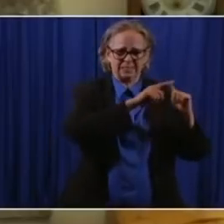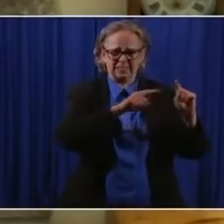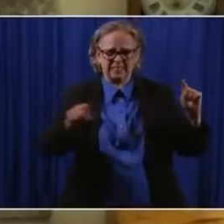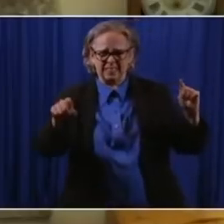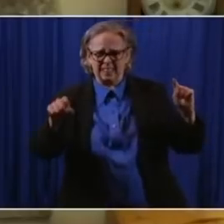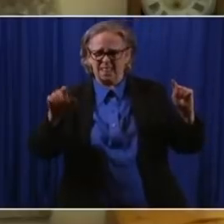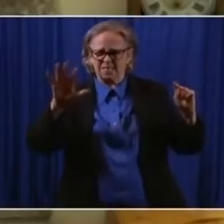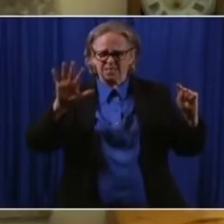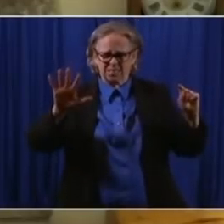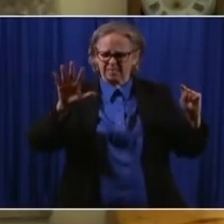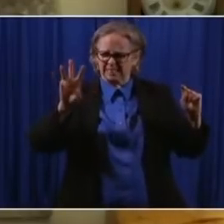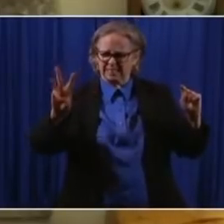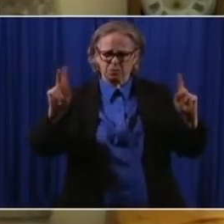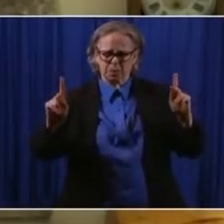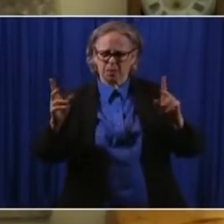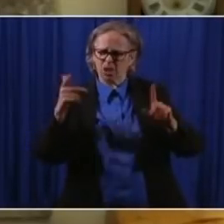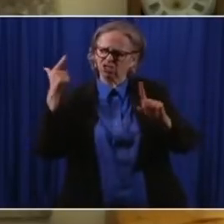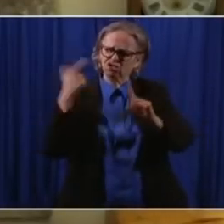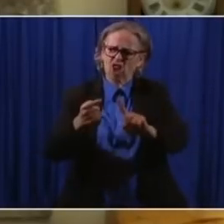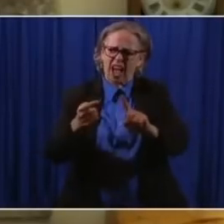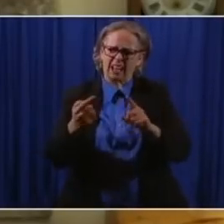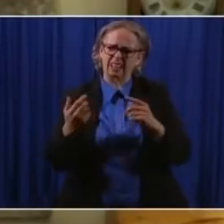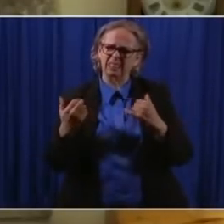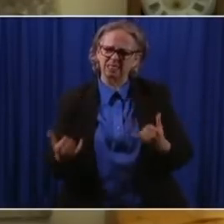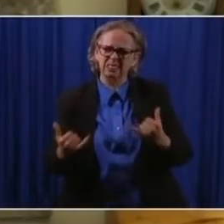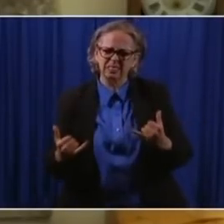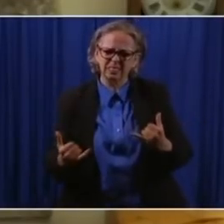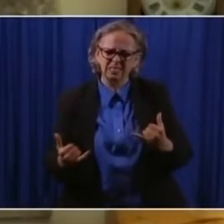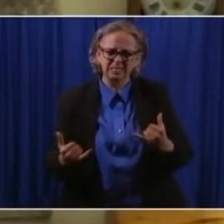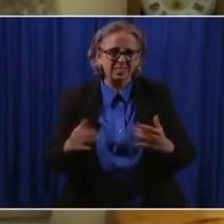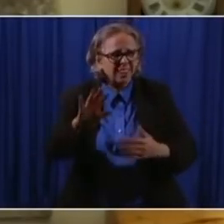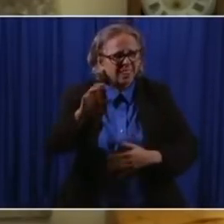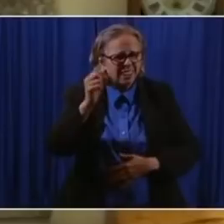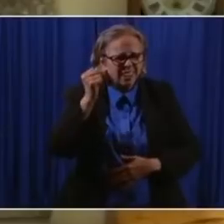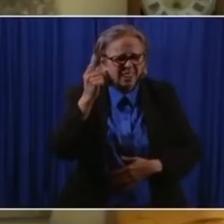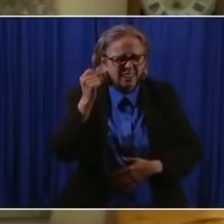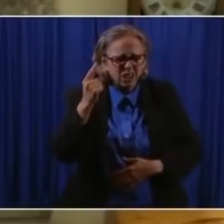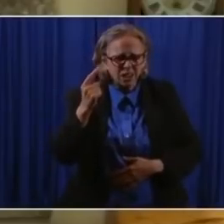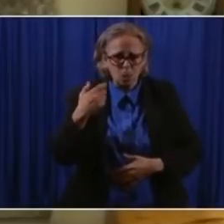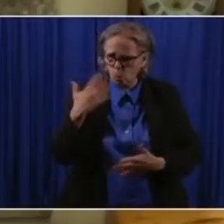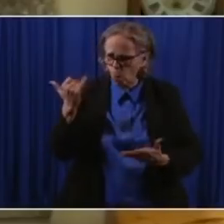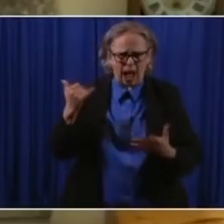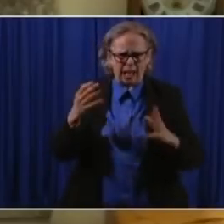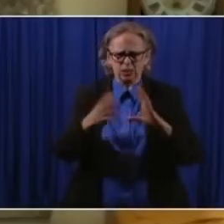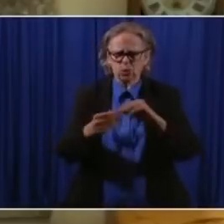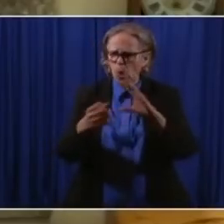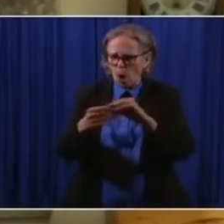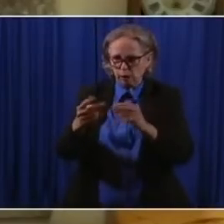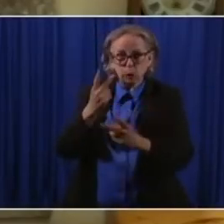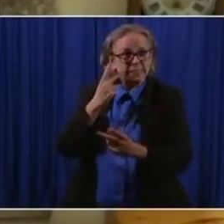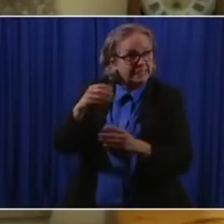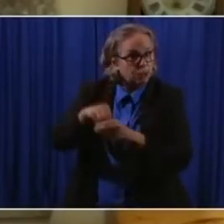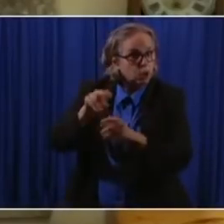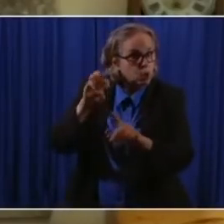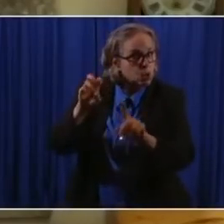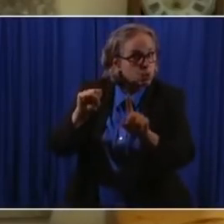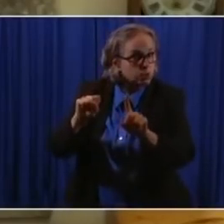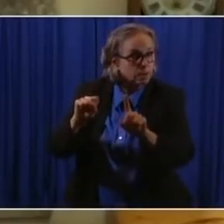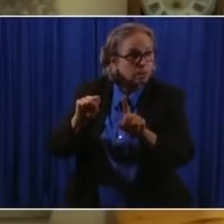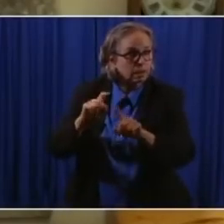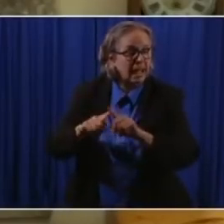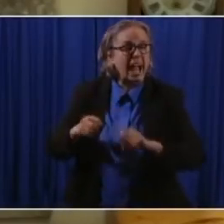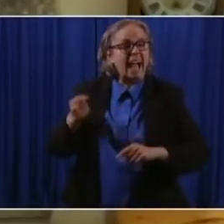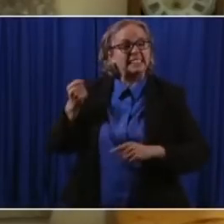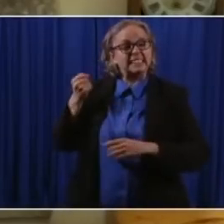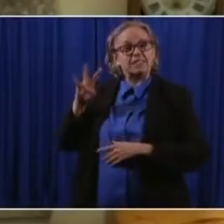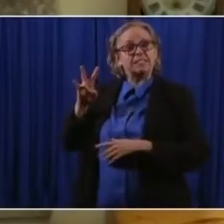we were able to find in the news. 17 sons, fathers, daughters, brothers,